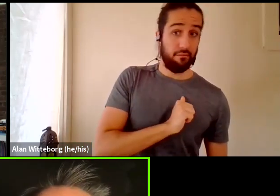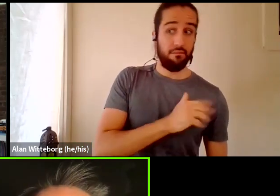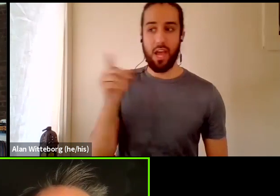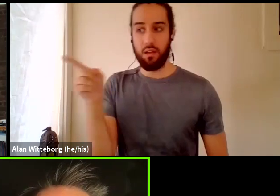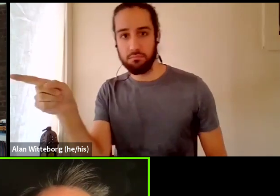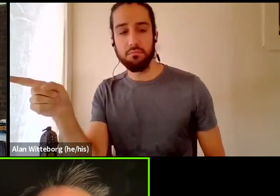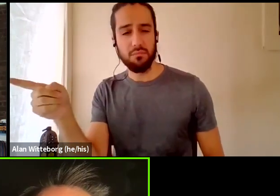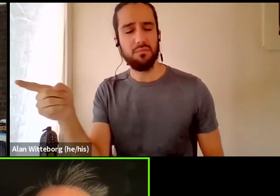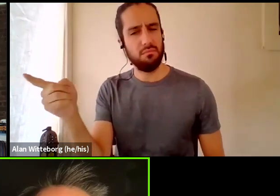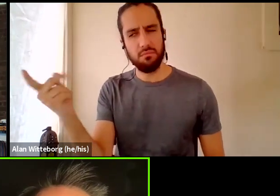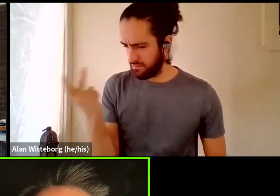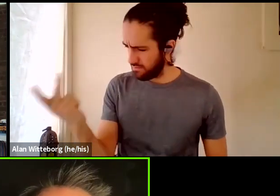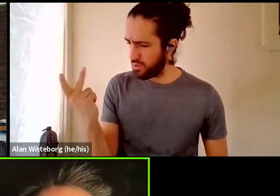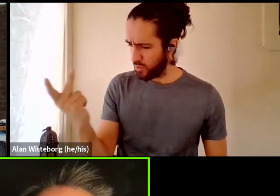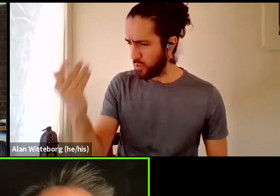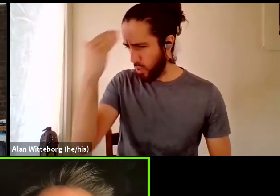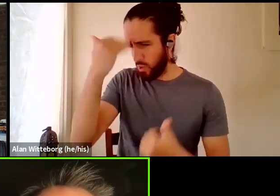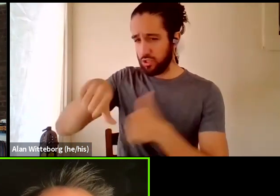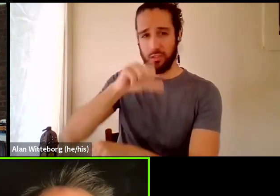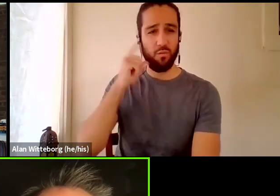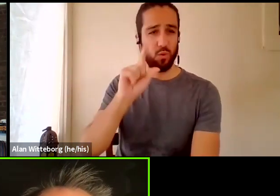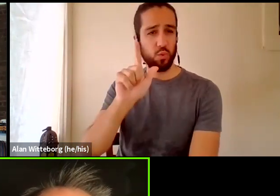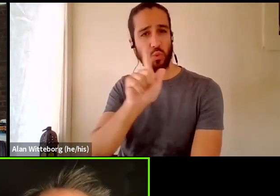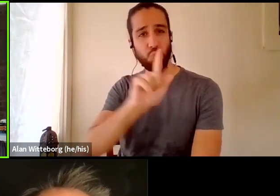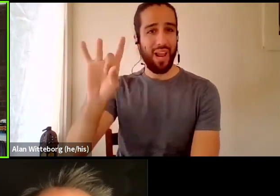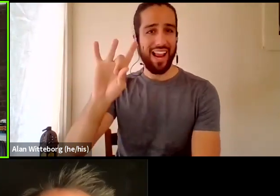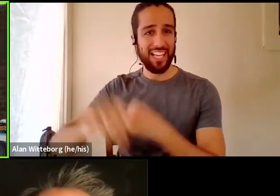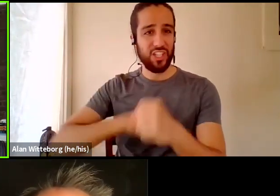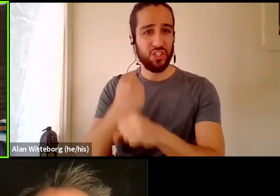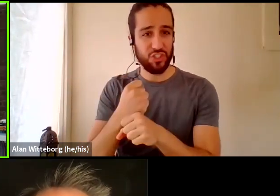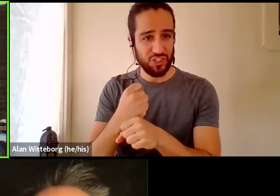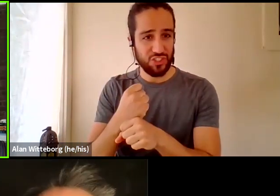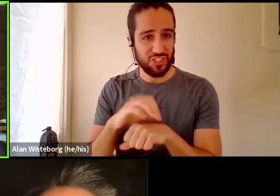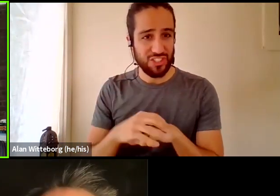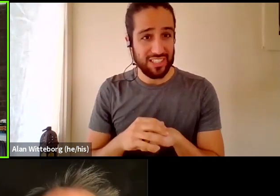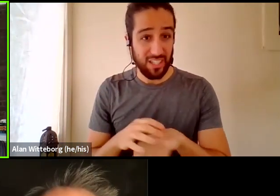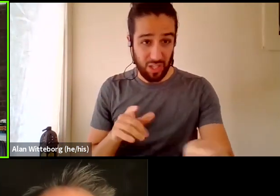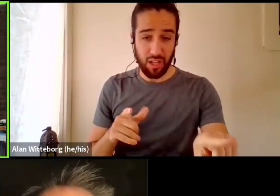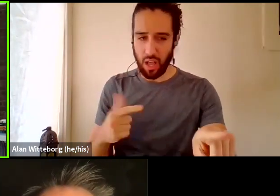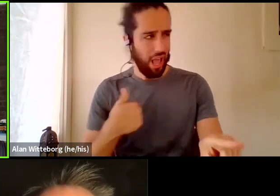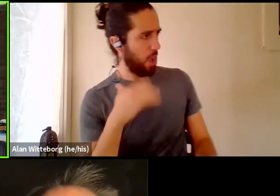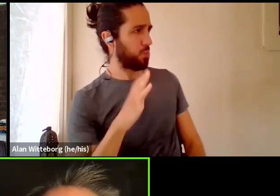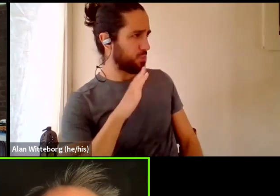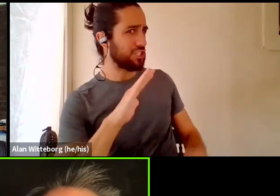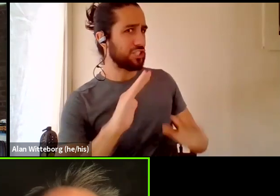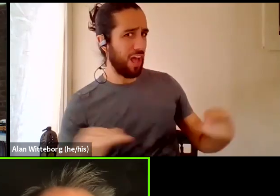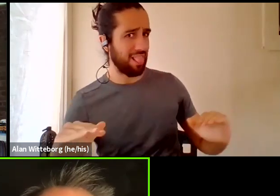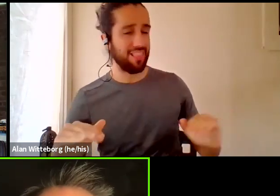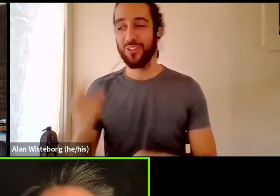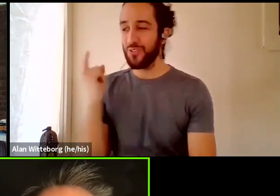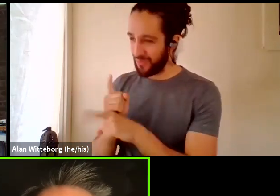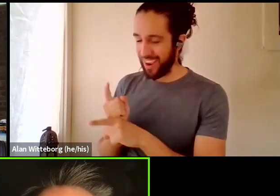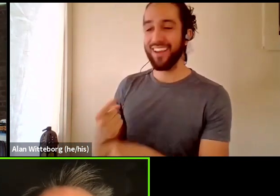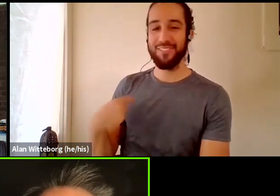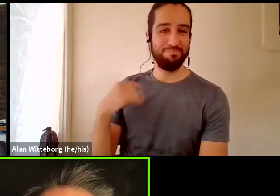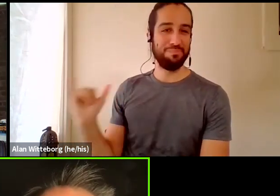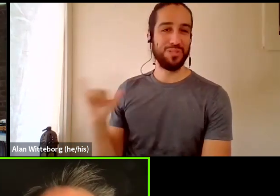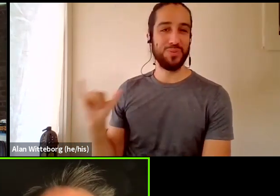I have known each other for 28 years formally. I was a child. You were a child and I was a child too. You were my very